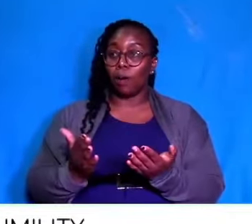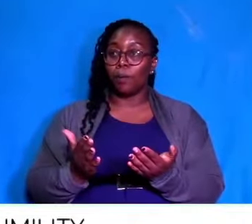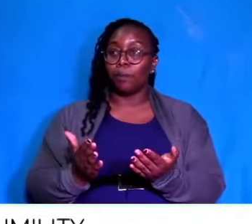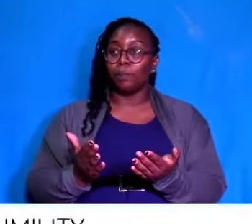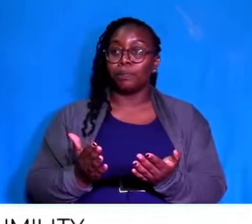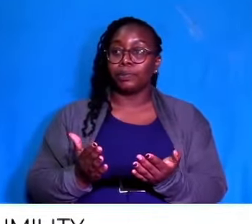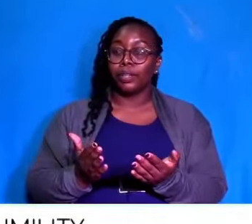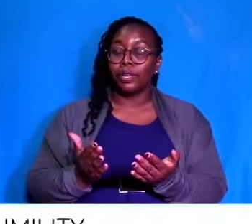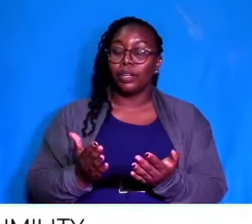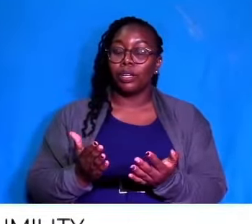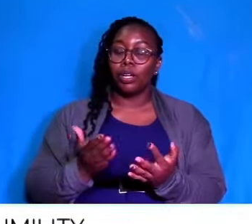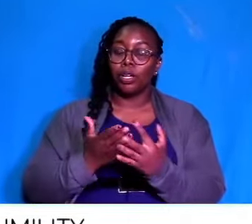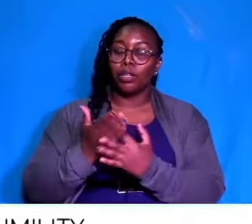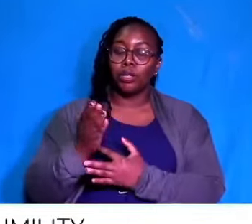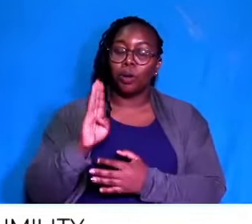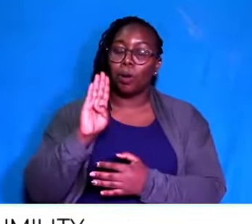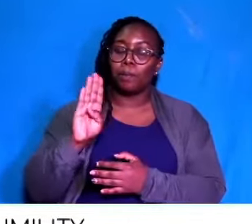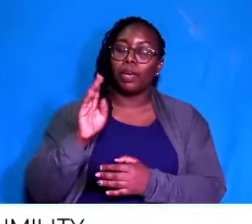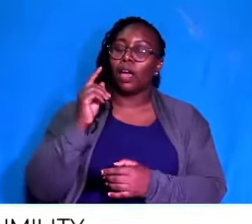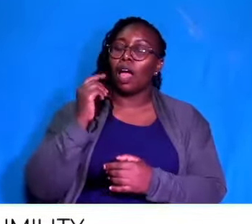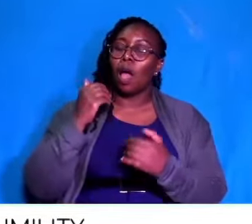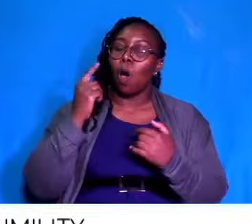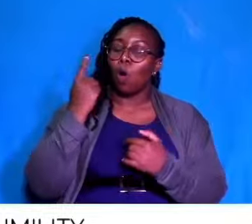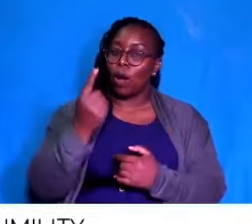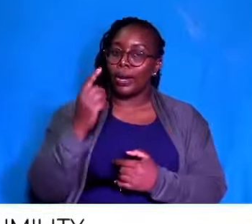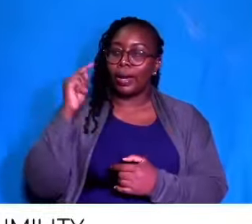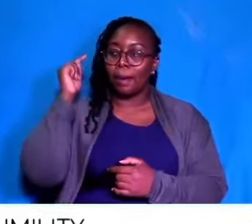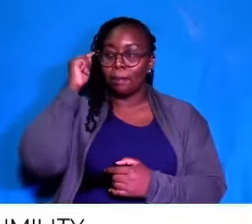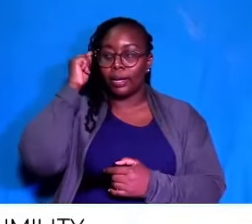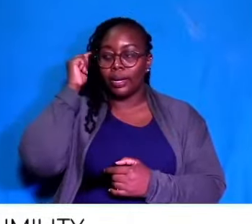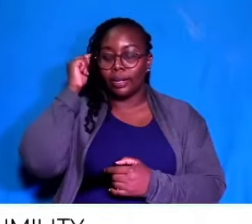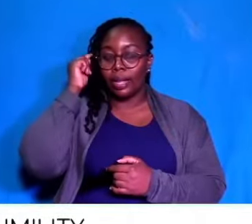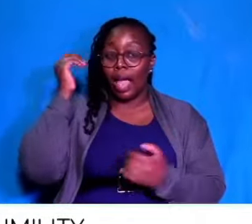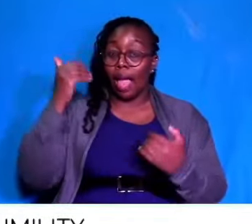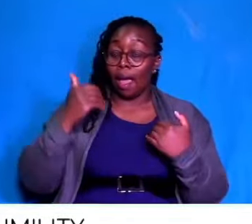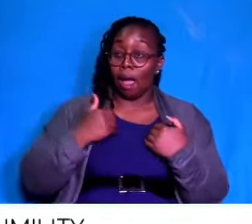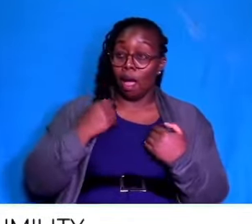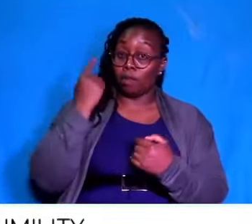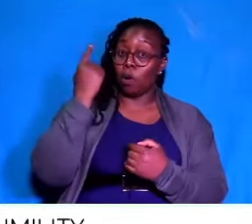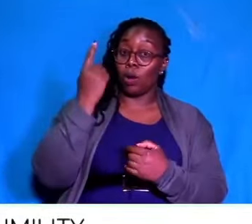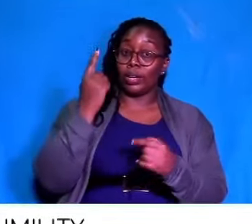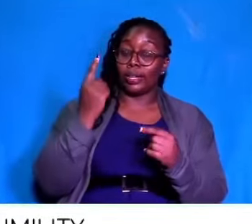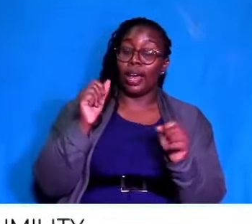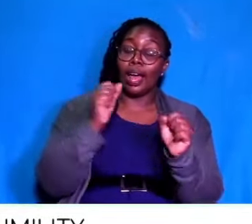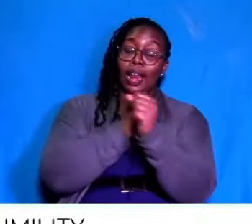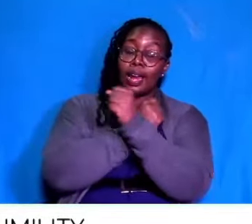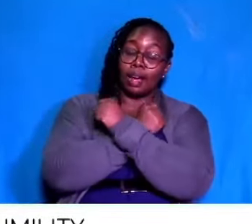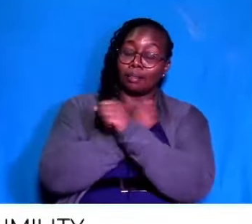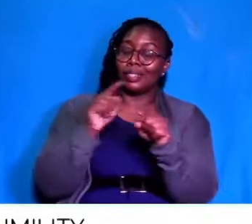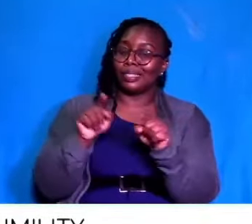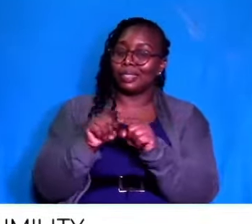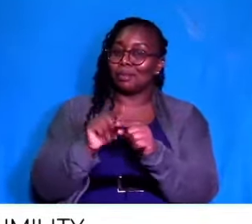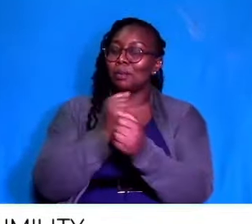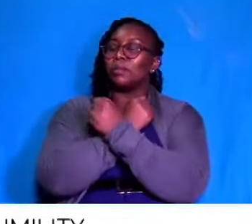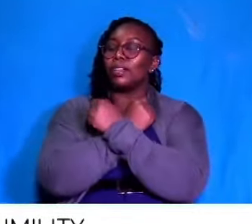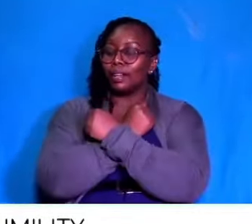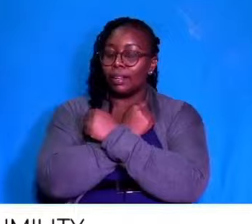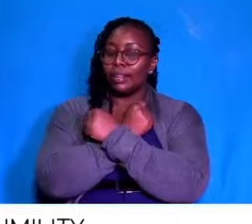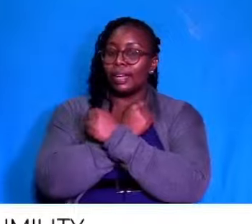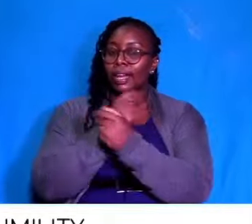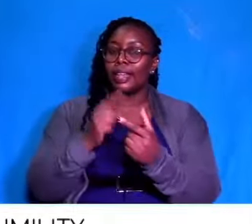By being of one mind, by having the same love, and by being in